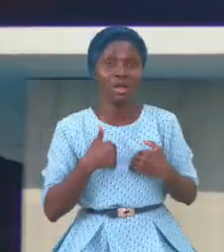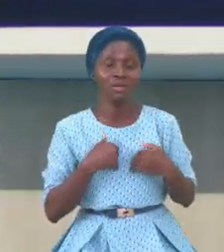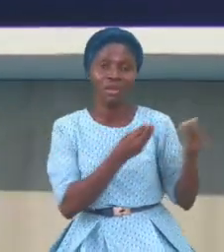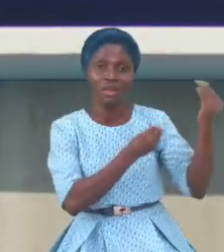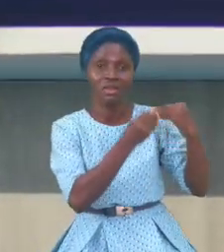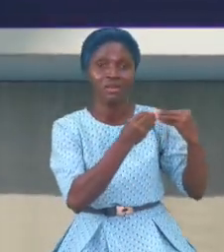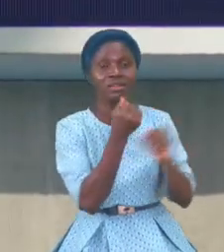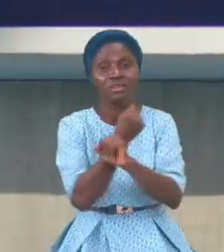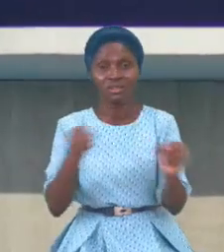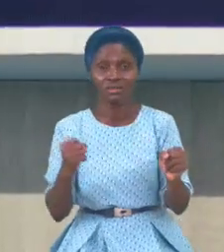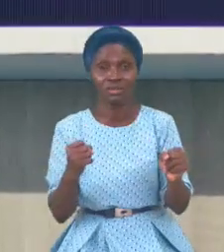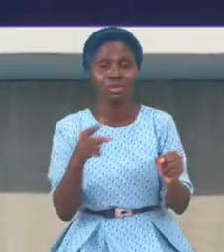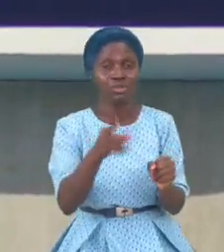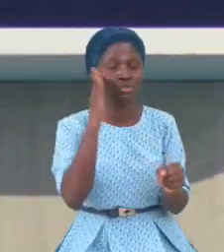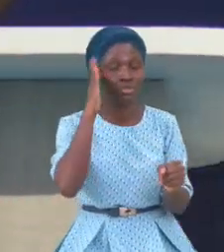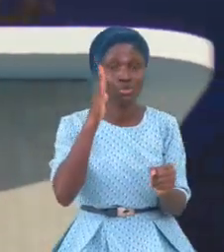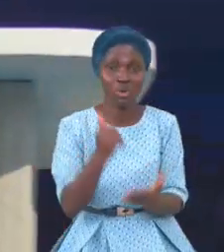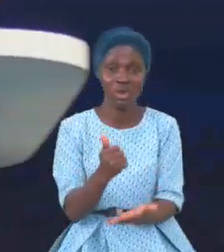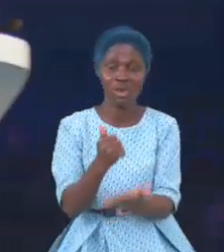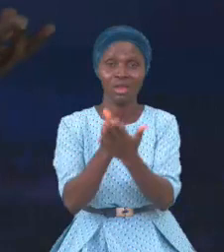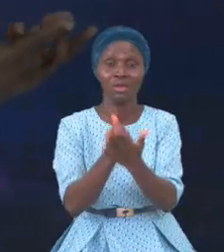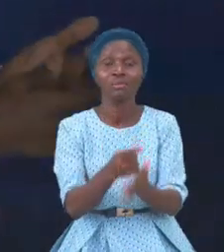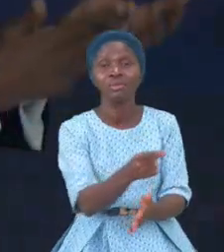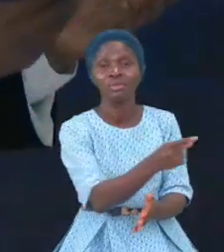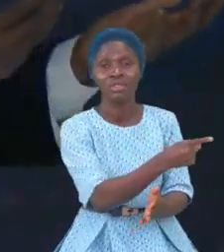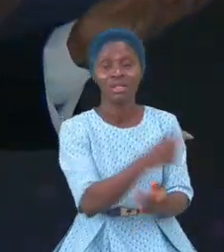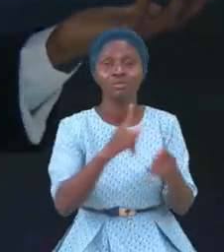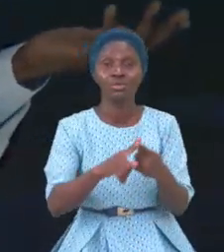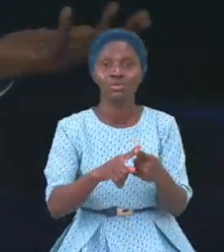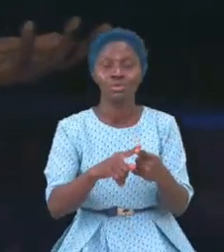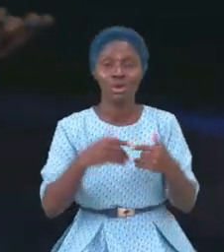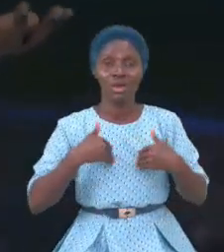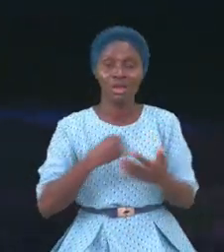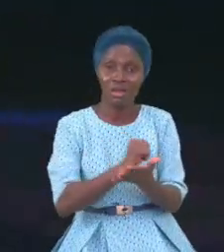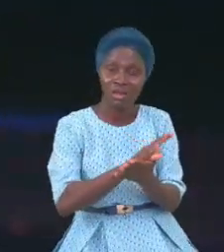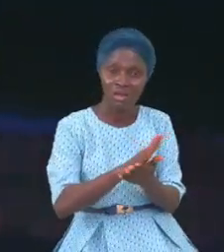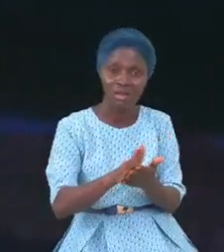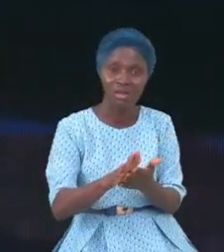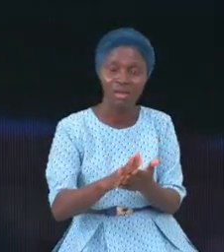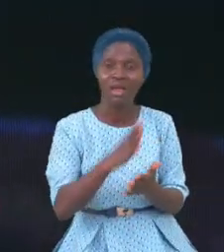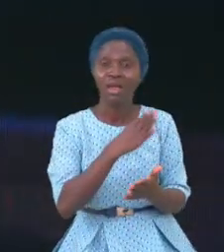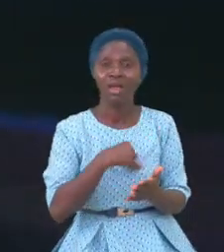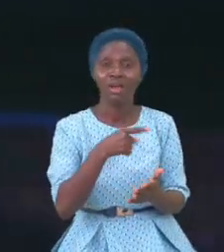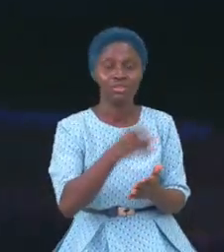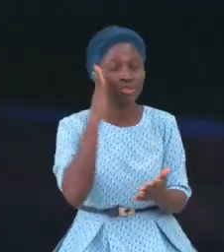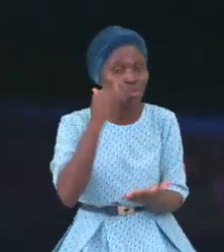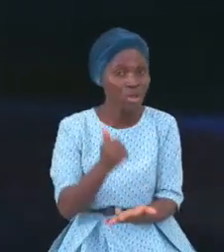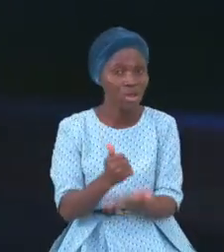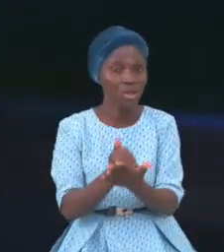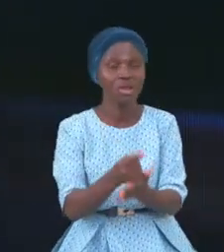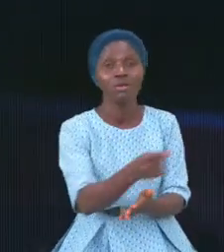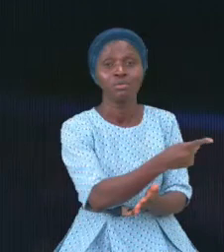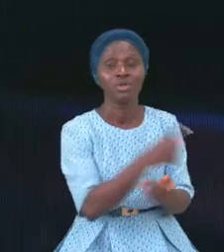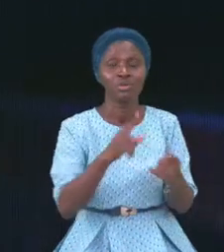cause them, the sanctified, to have the power of the Holy Ghost. That shall cause them, the followers of the Lord,